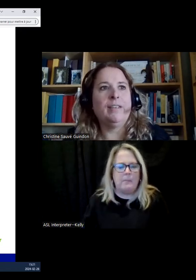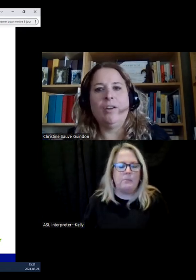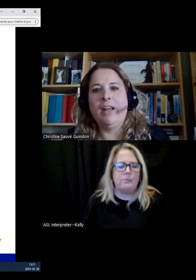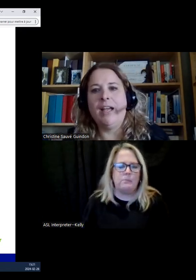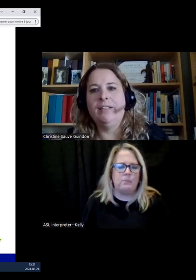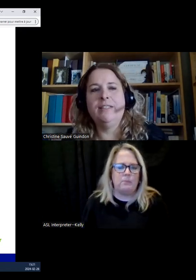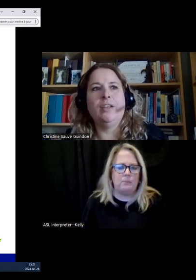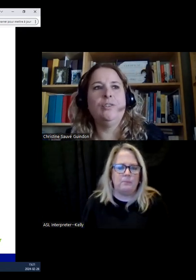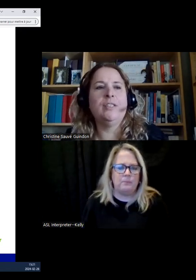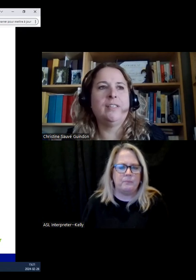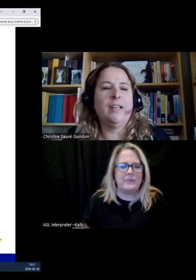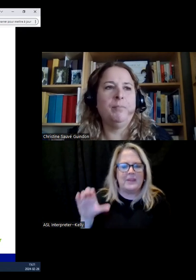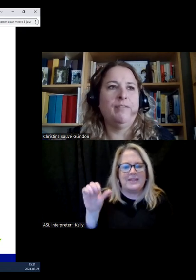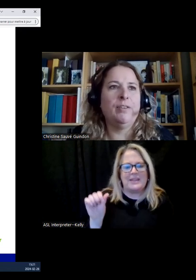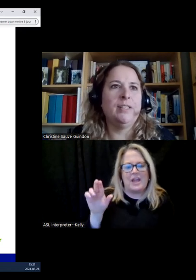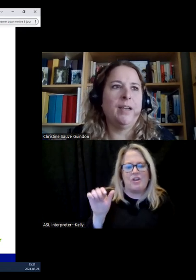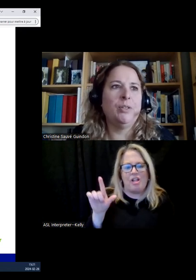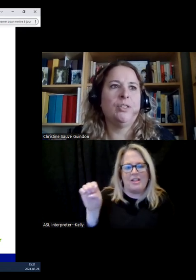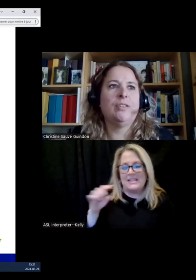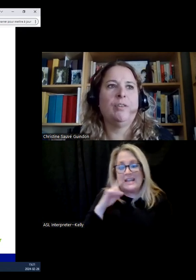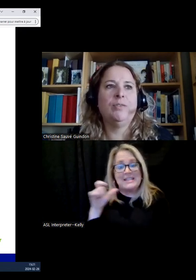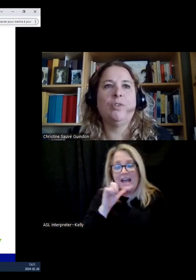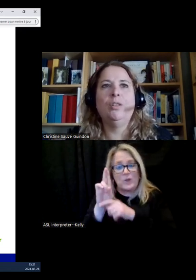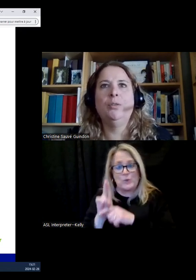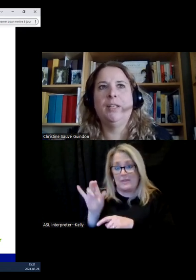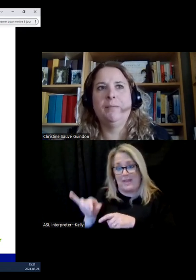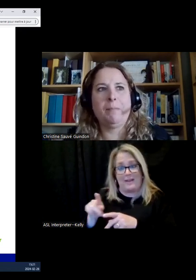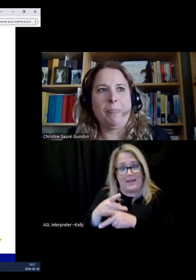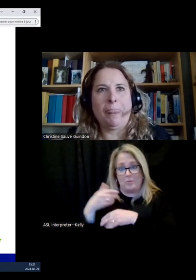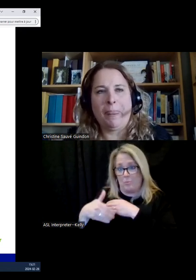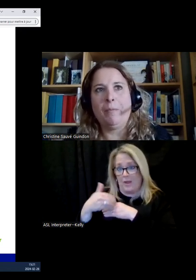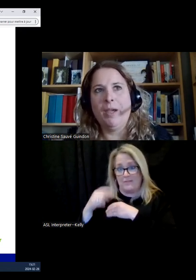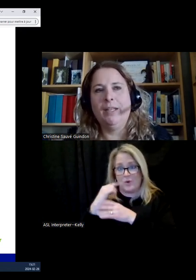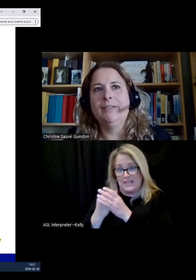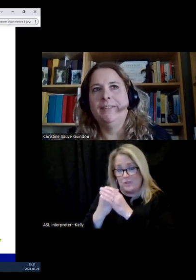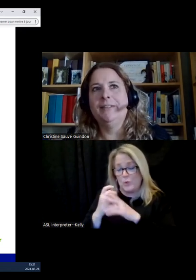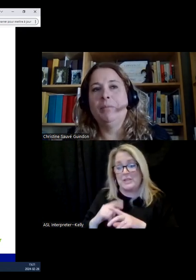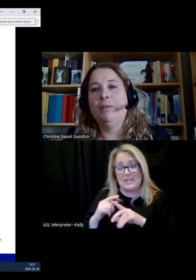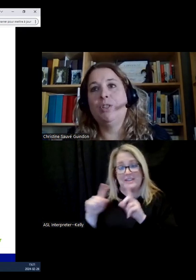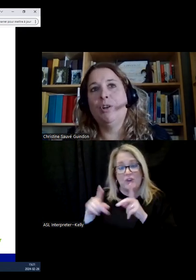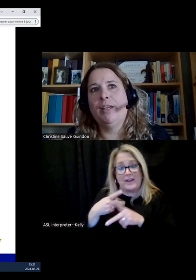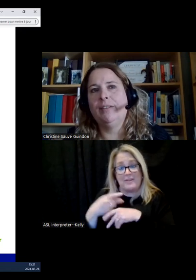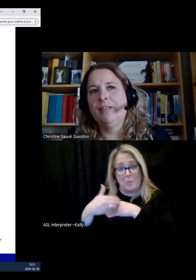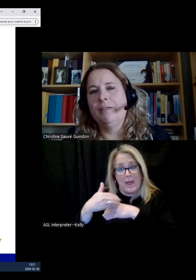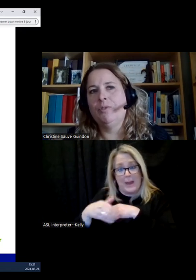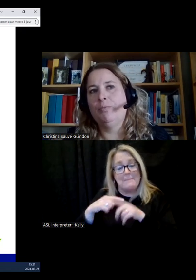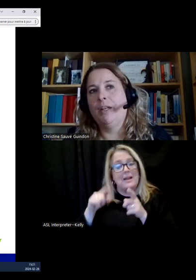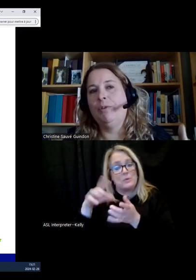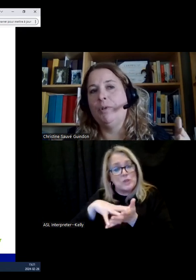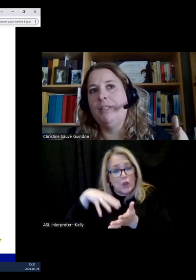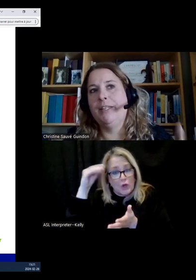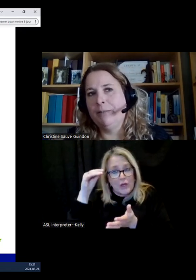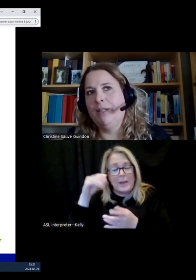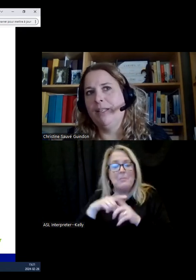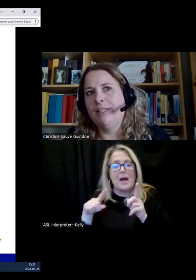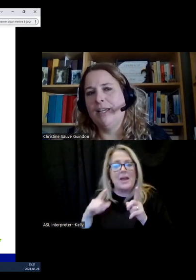Oh, Carole added, he's not used to this kind of bread for his sandwiches. So this was all new to him, right? but he was learning. So, but if we